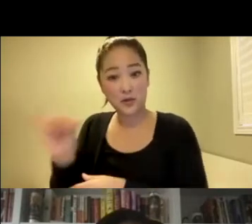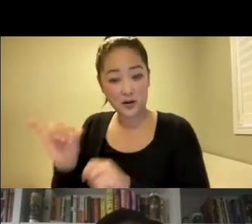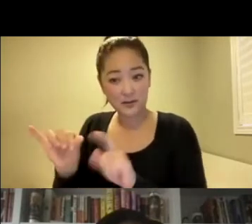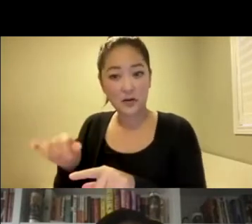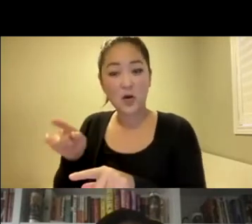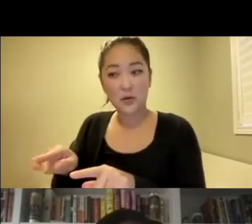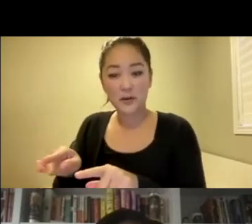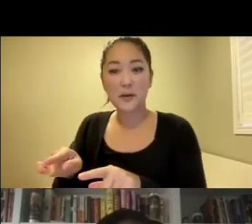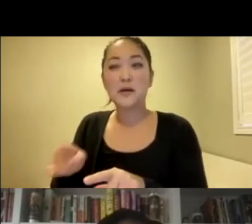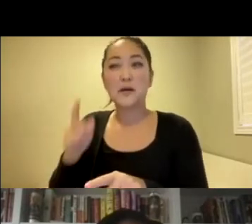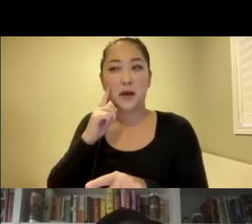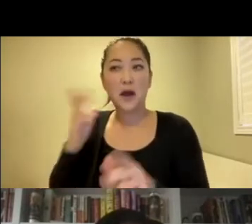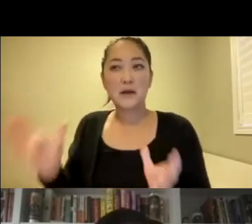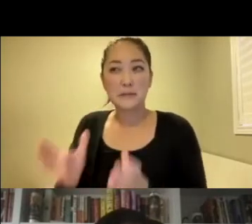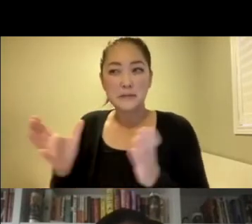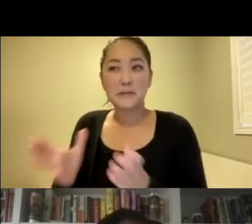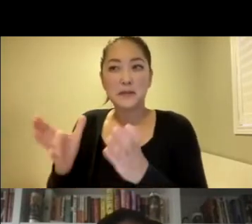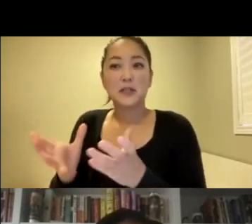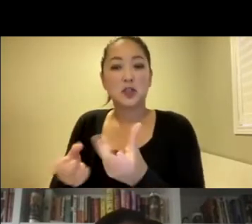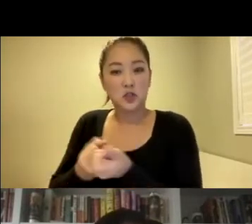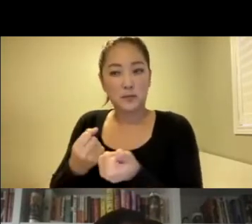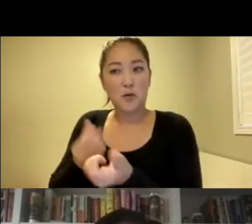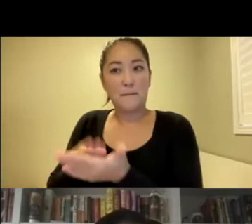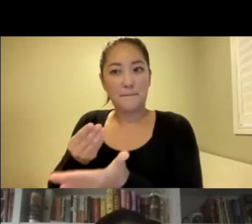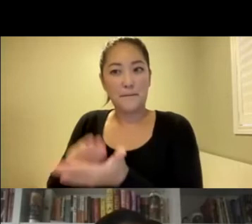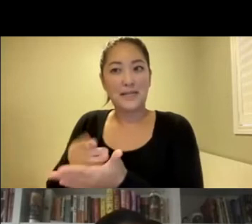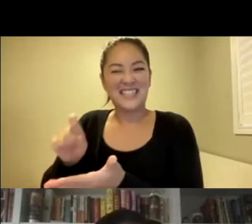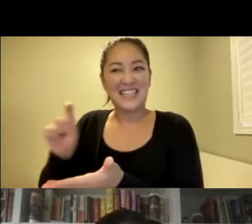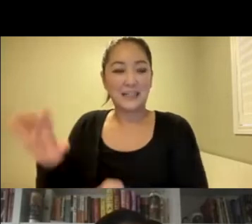funding, opened up a Vancouver animation studio also